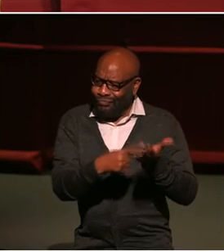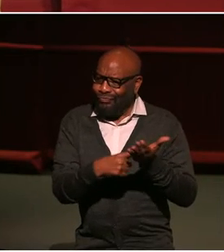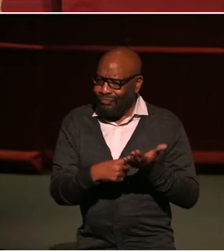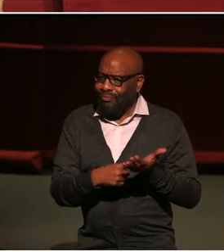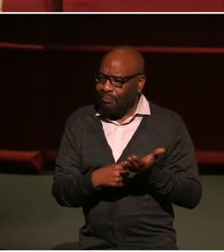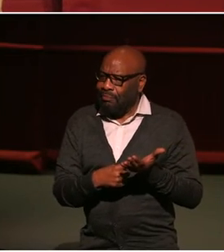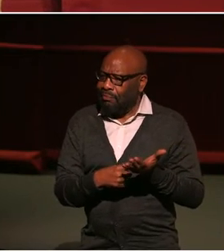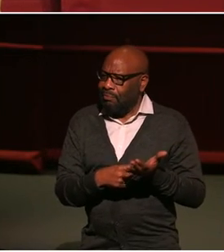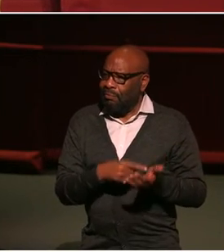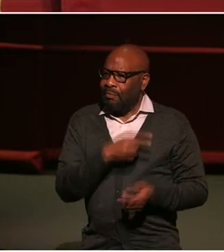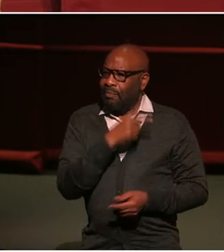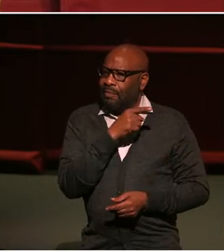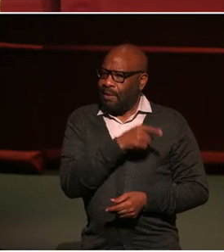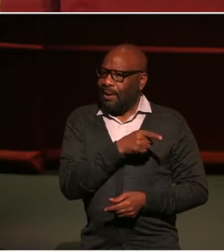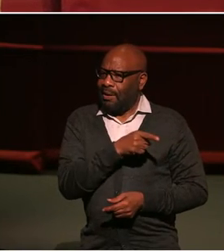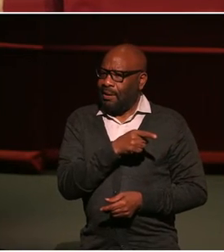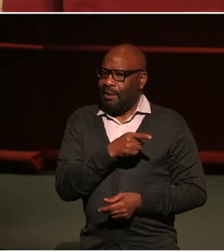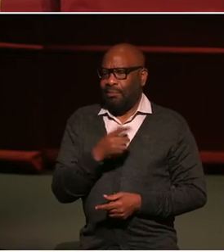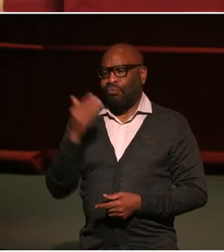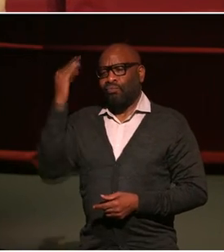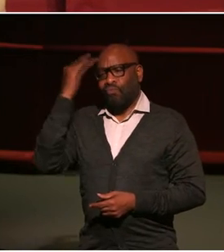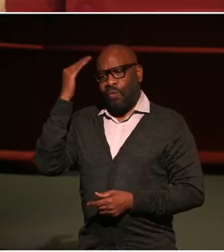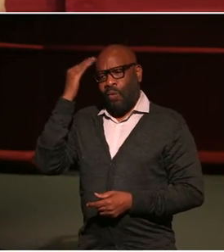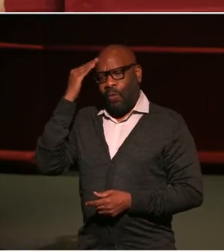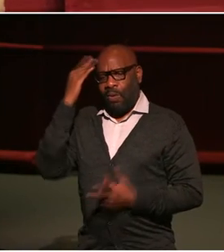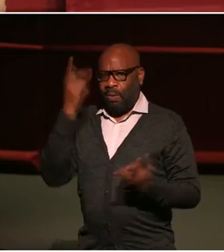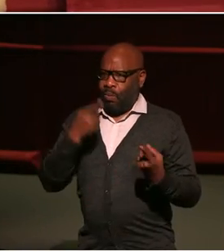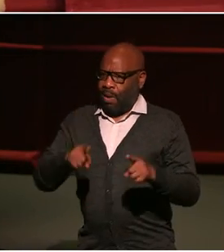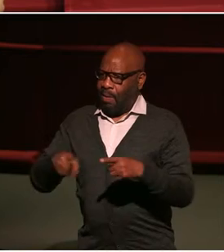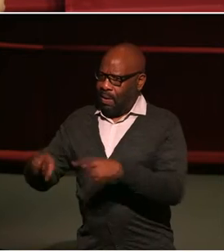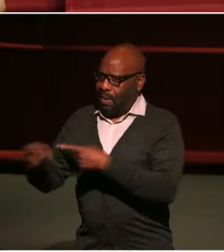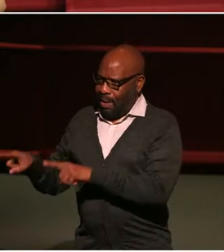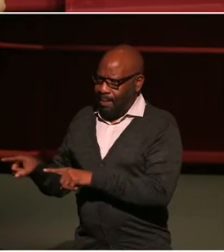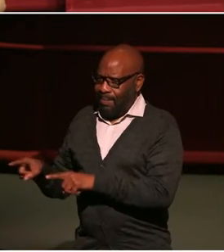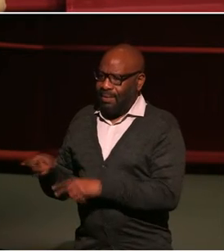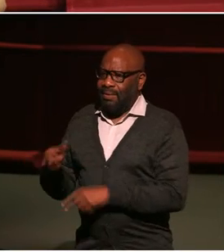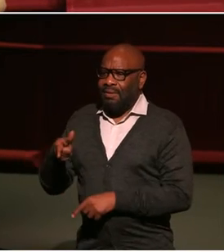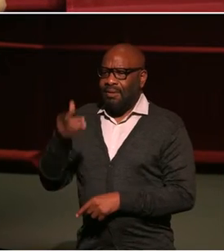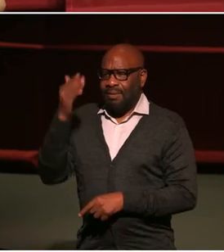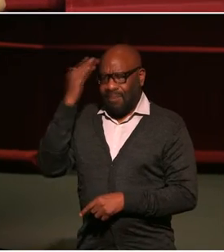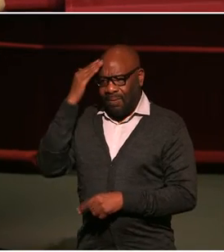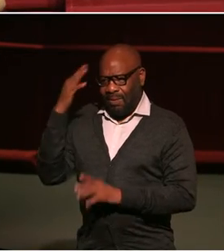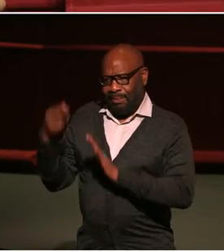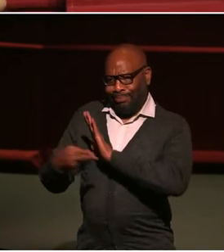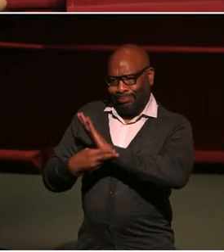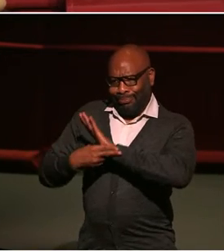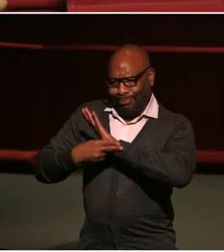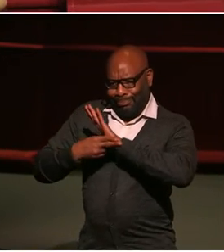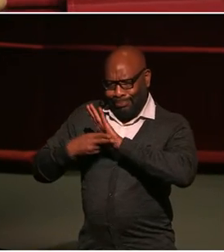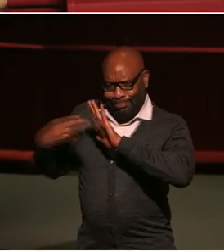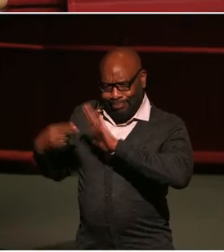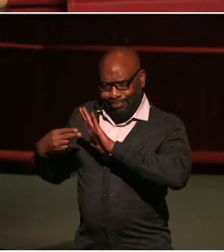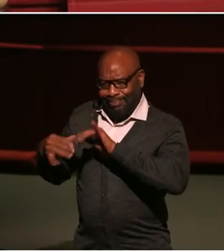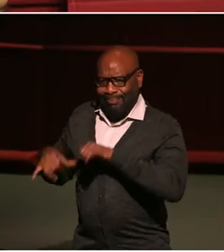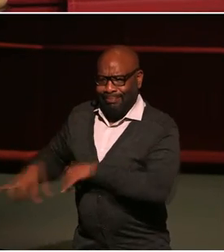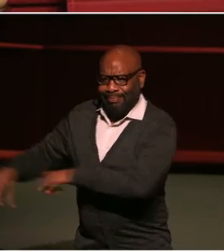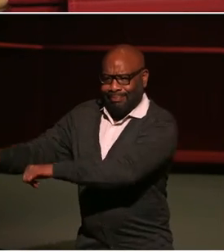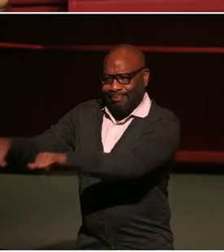because he was very aware of the stereotype of Native American Indians in film,